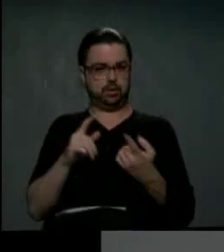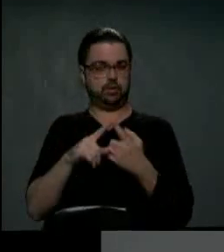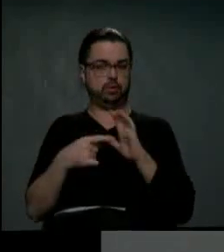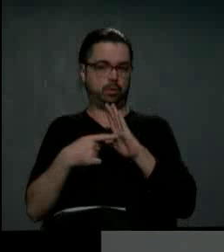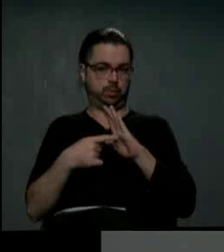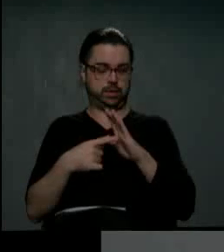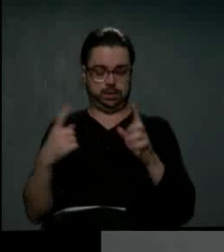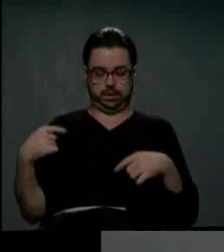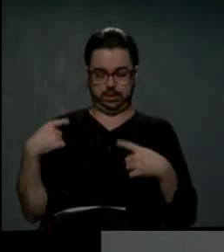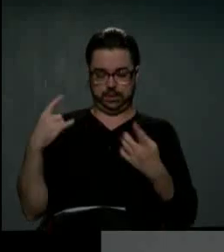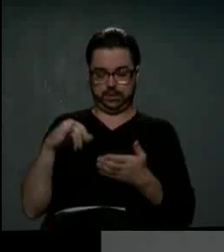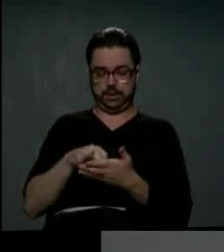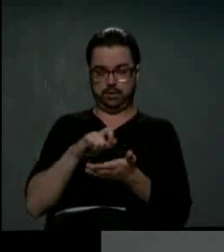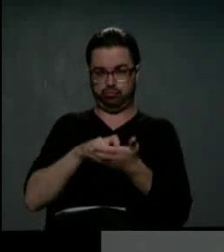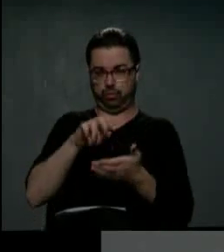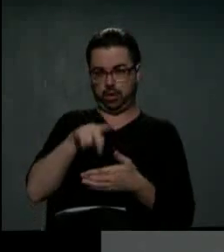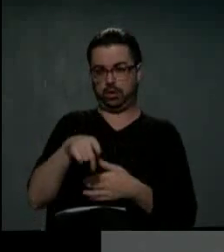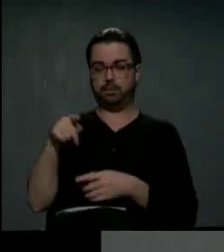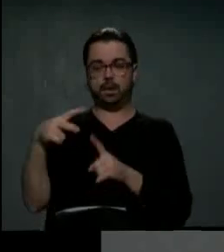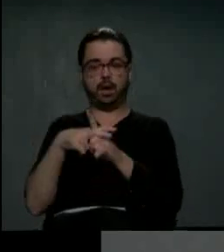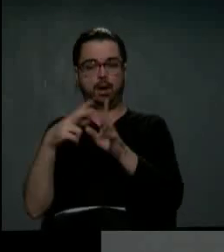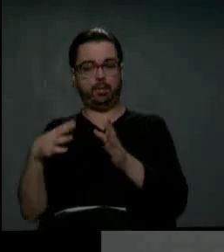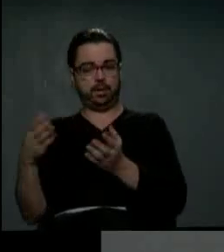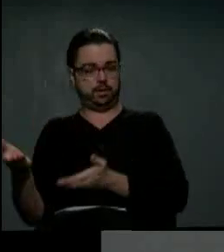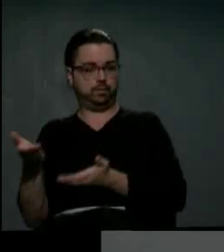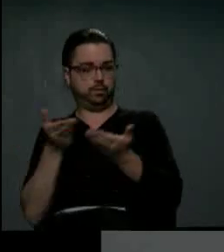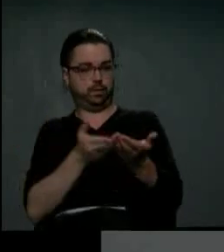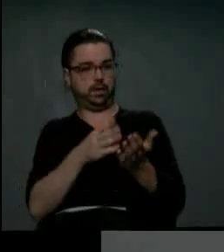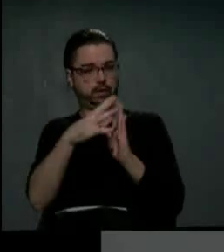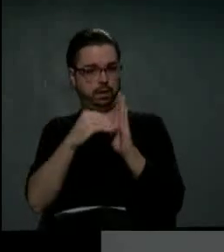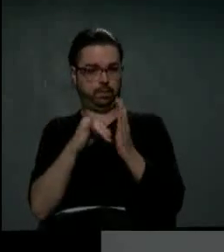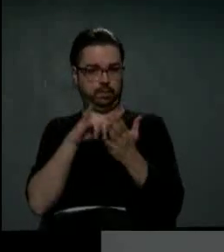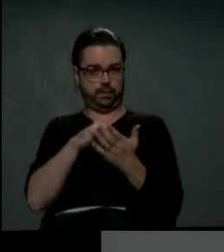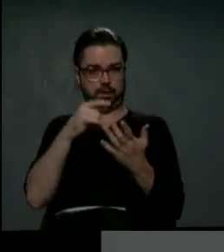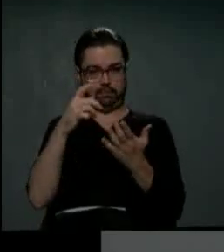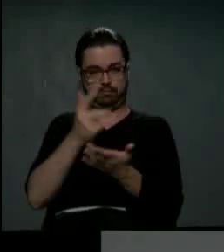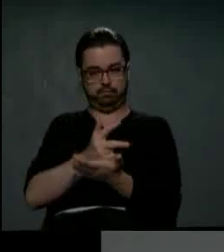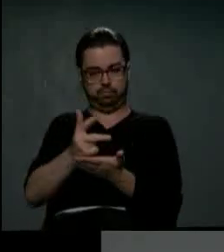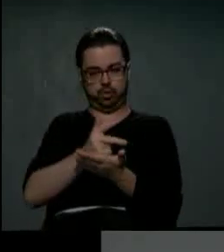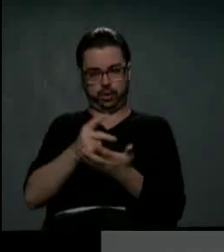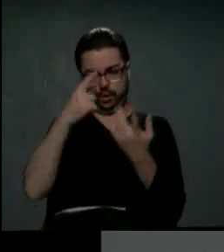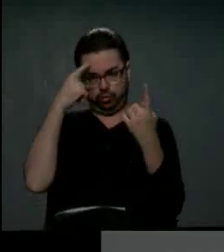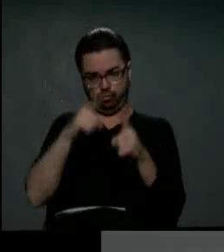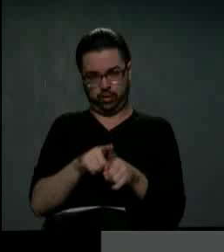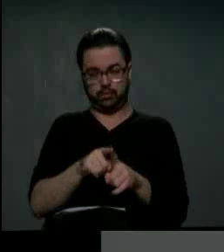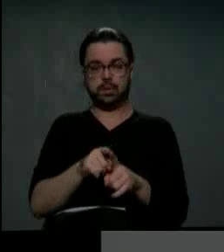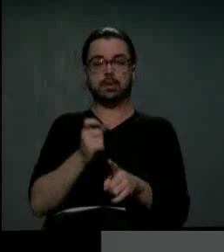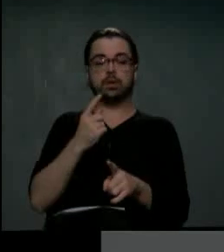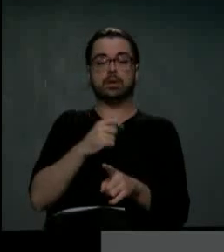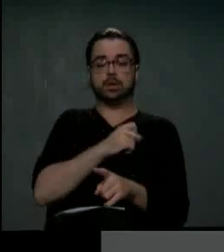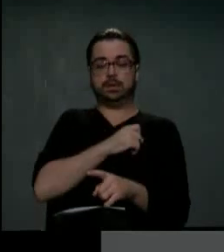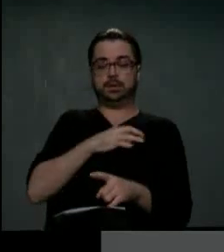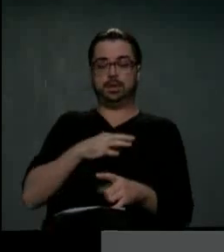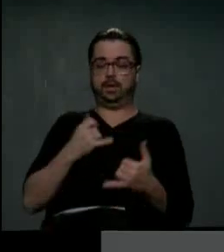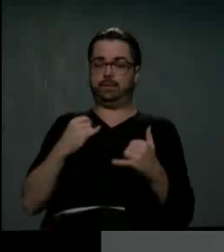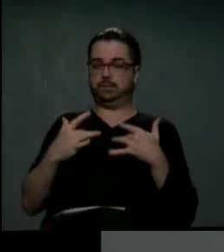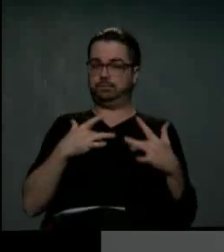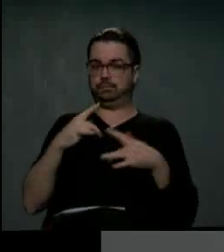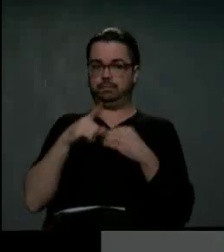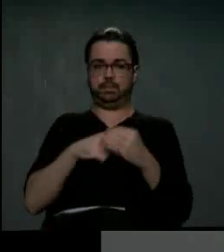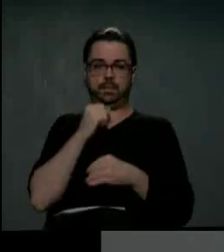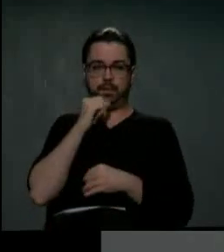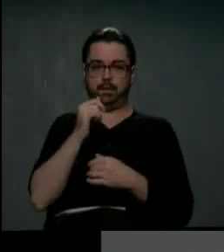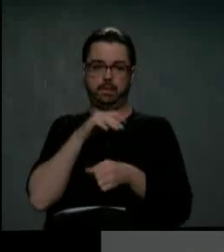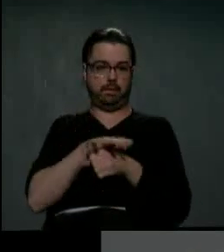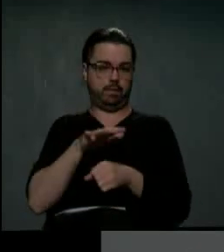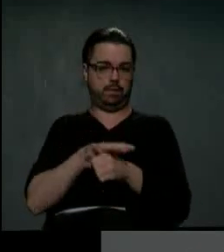staff write-up, the applicant has provided staff with the parking agreement with the church. Staff continues to have concerns with both the lack of parking to serve the site and the placement